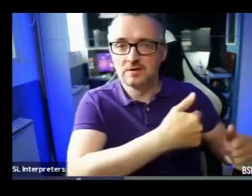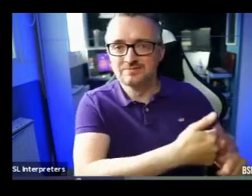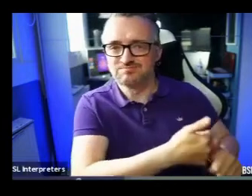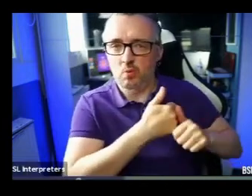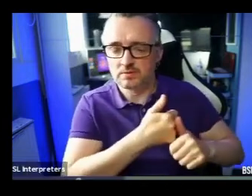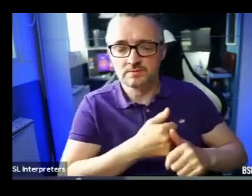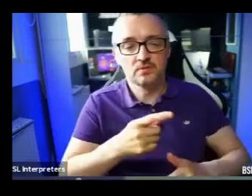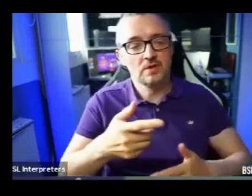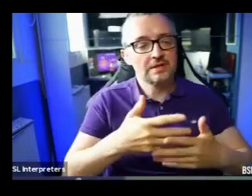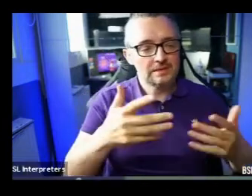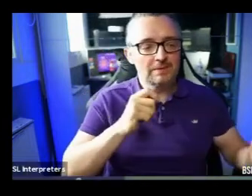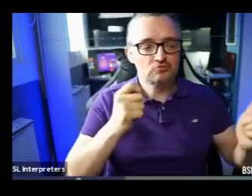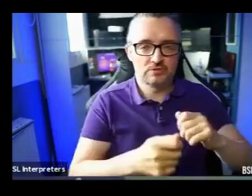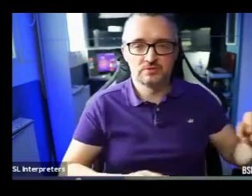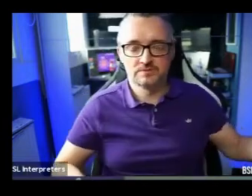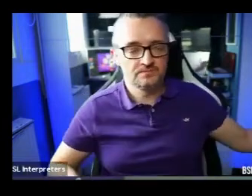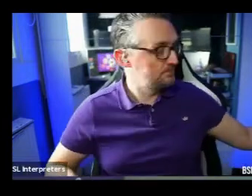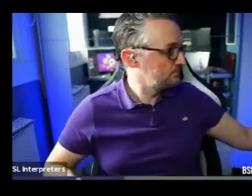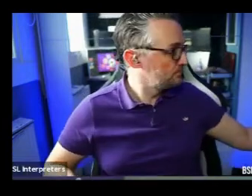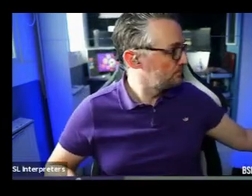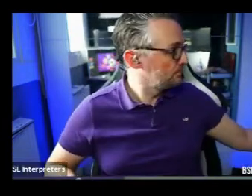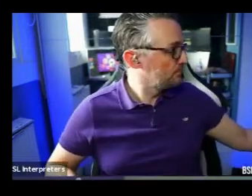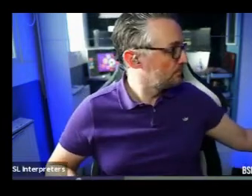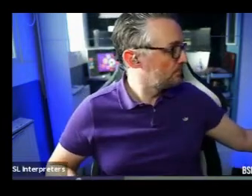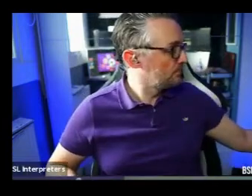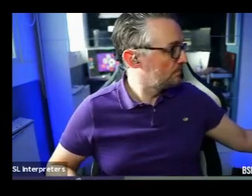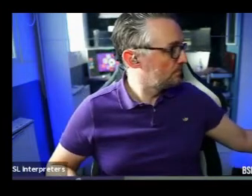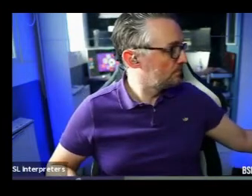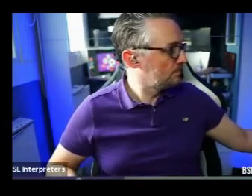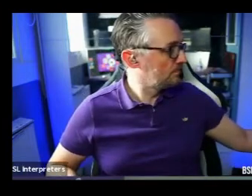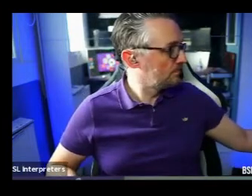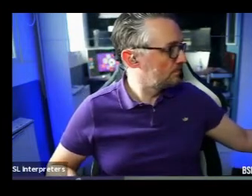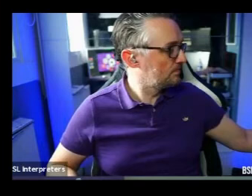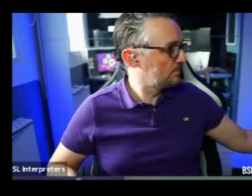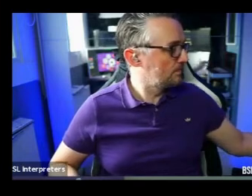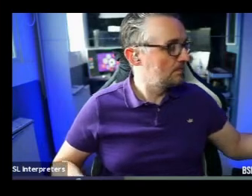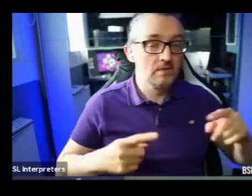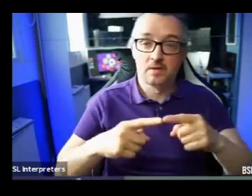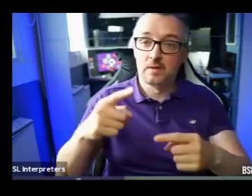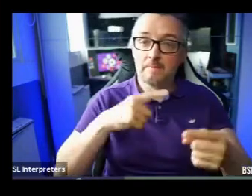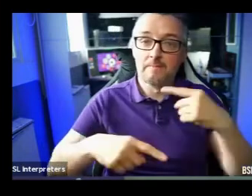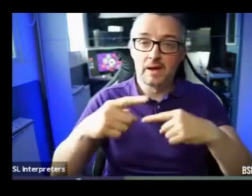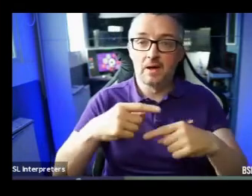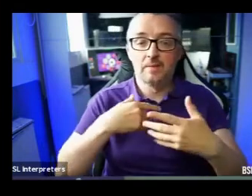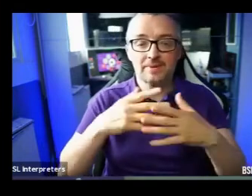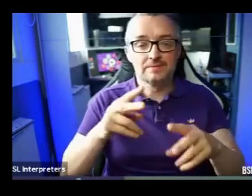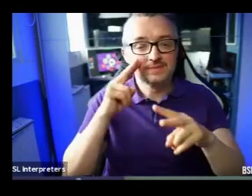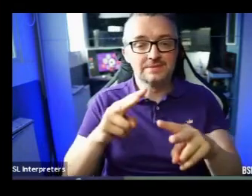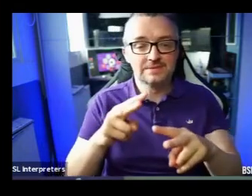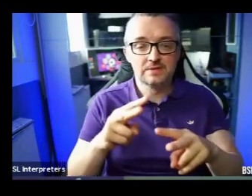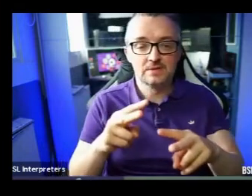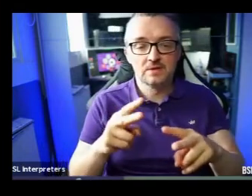So that's a huge transition. When we think behind that, what we've also